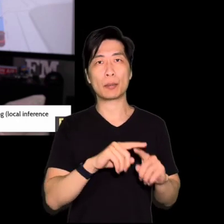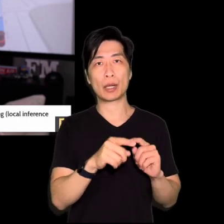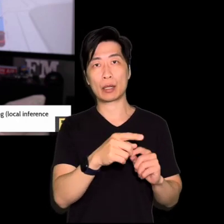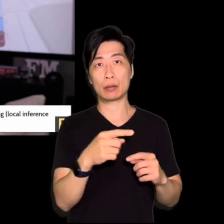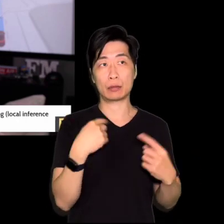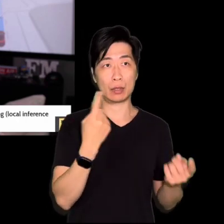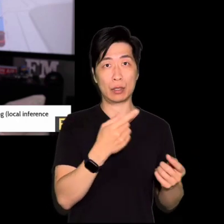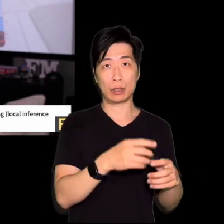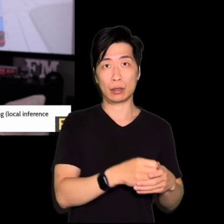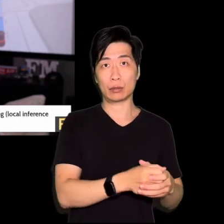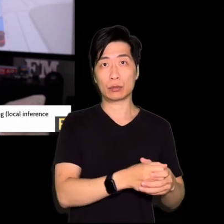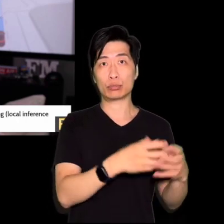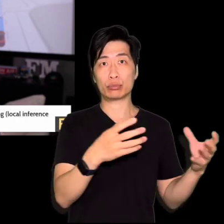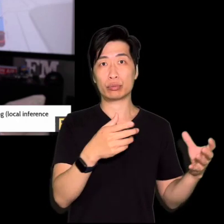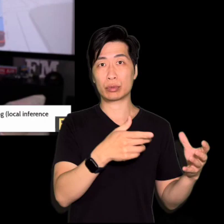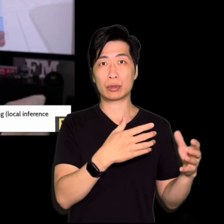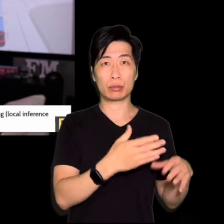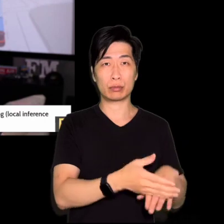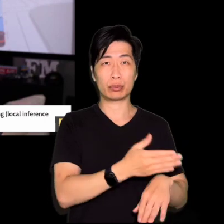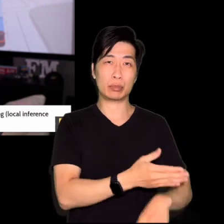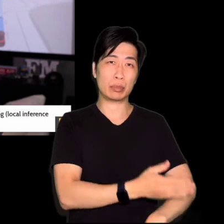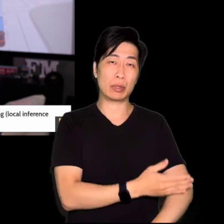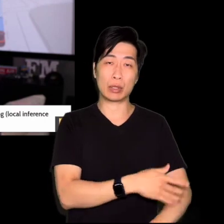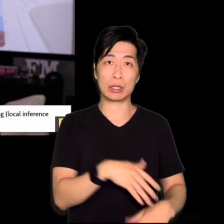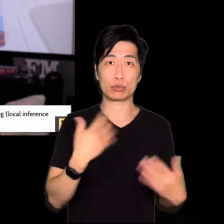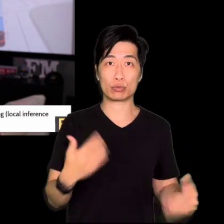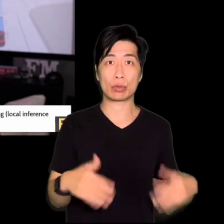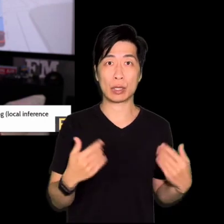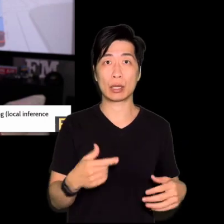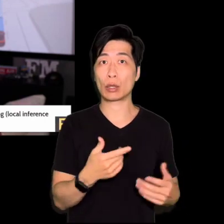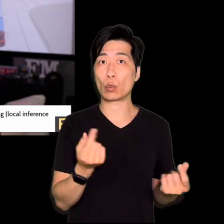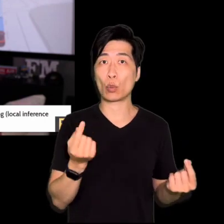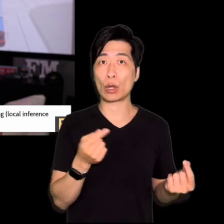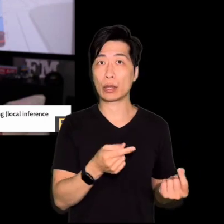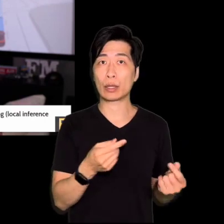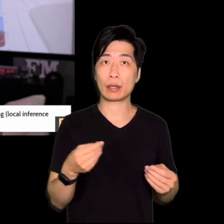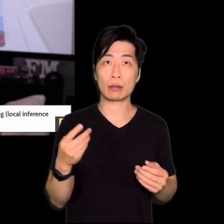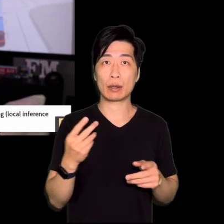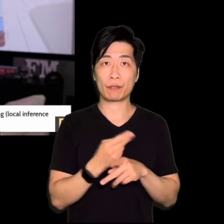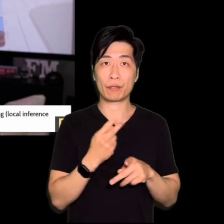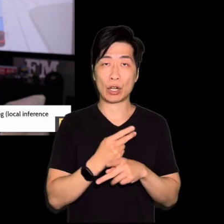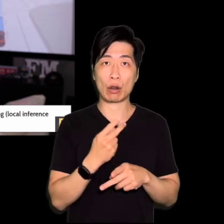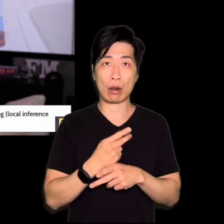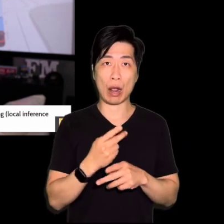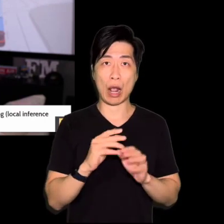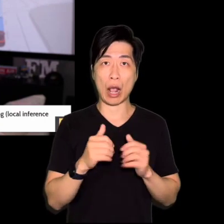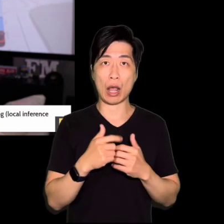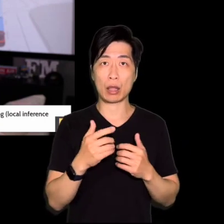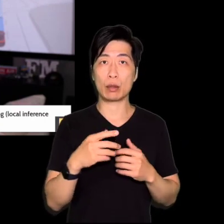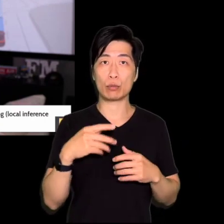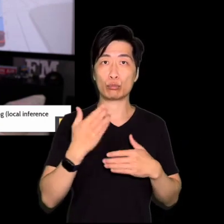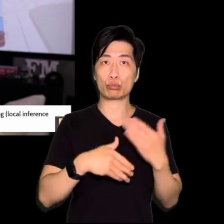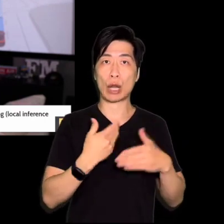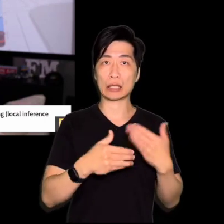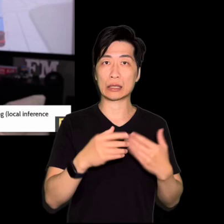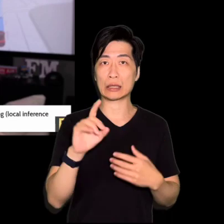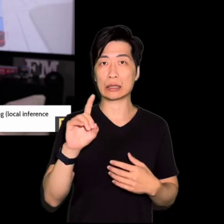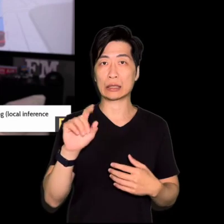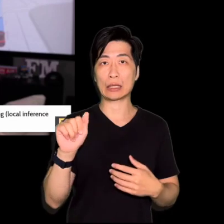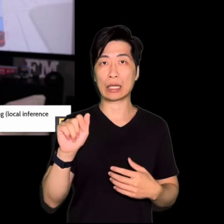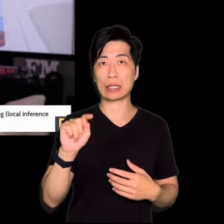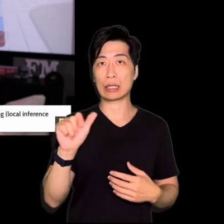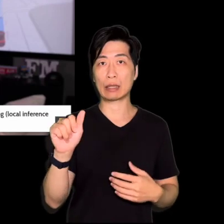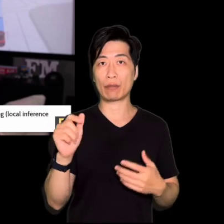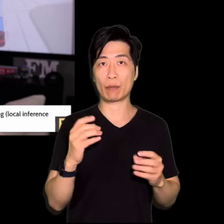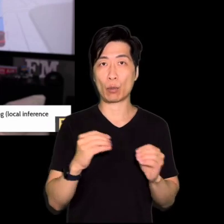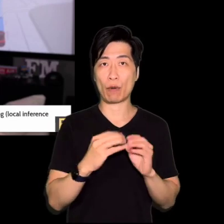amount of improvement a ChatGPT has had since its launch till now, it's insane. And all they're doing, they're just basically just figuring out how to process